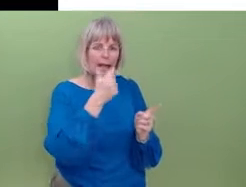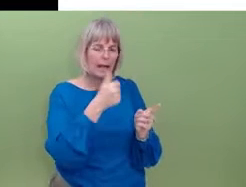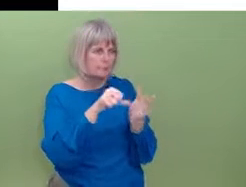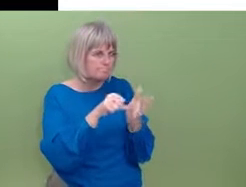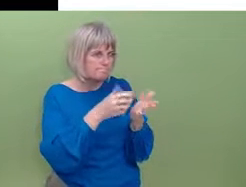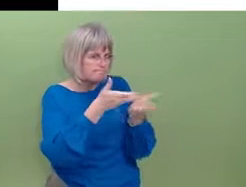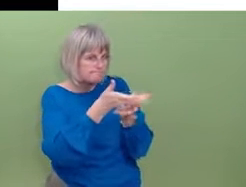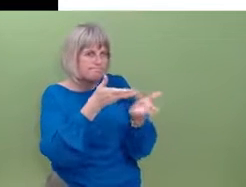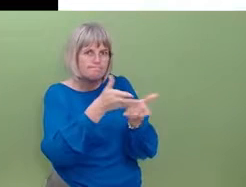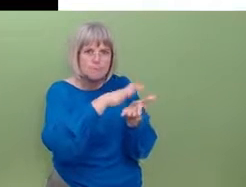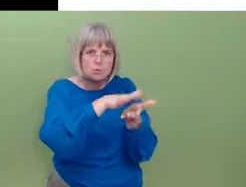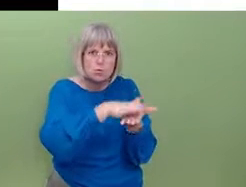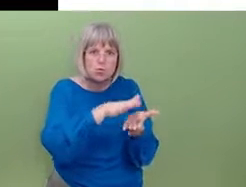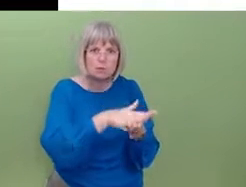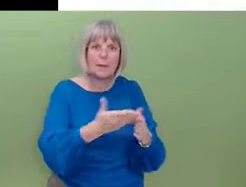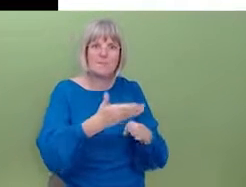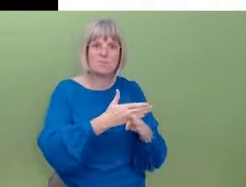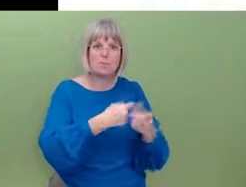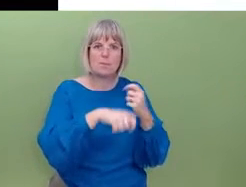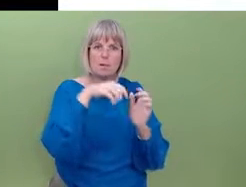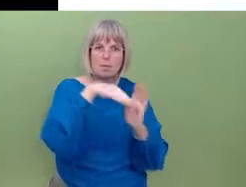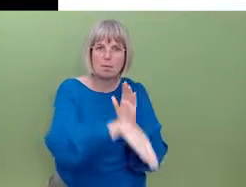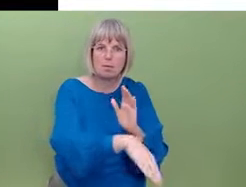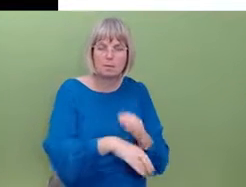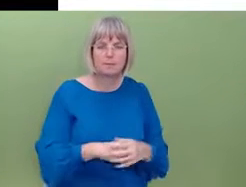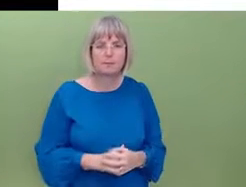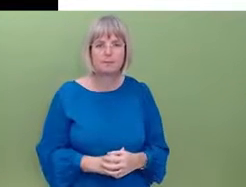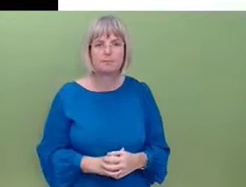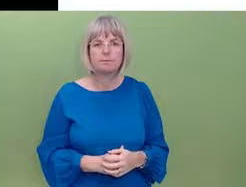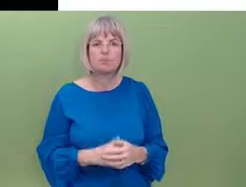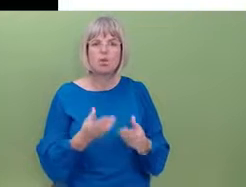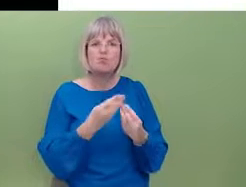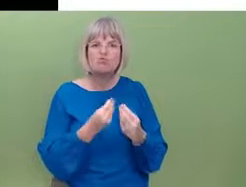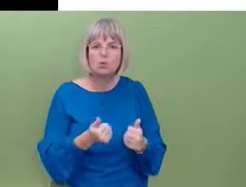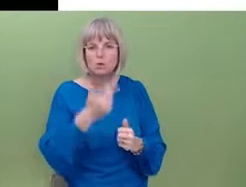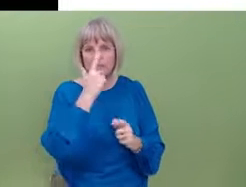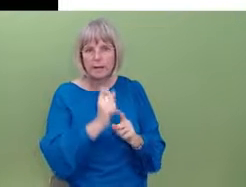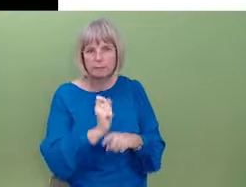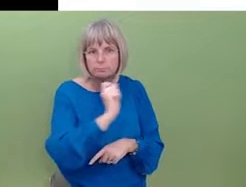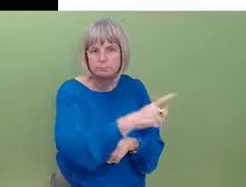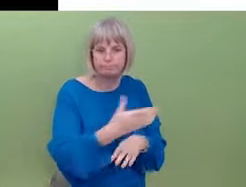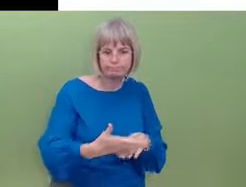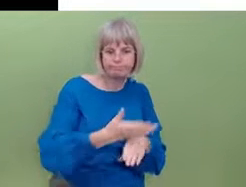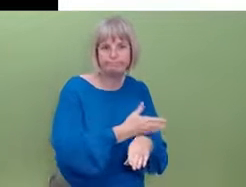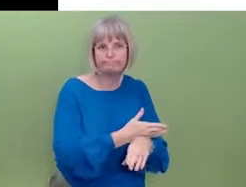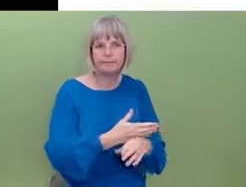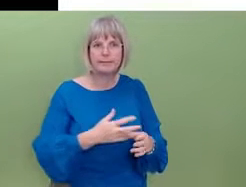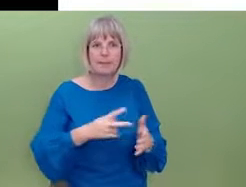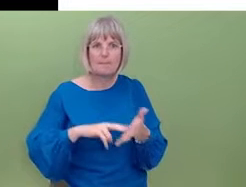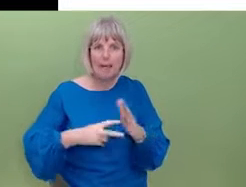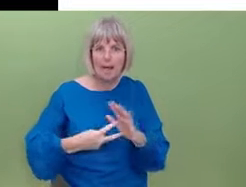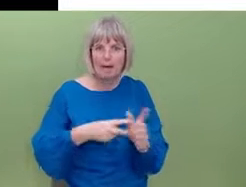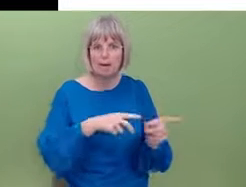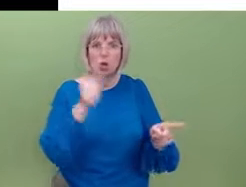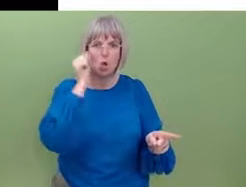managing. We can send out resources ahead of sessions and be planned so that a young person knows what to expect.